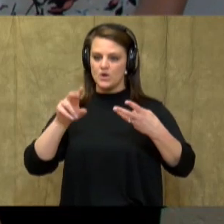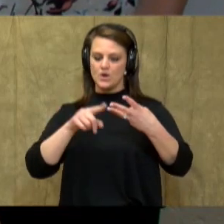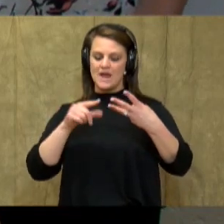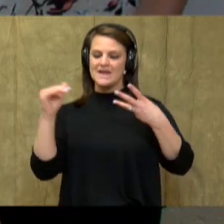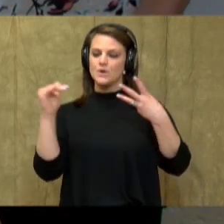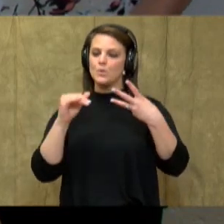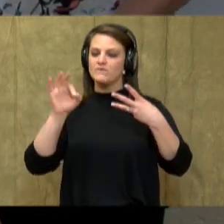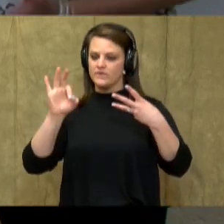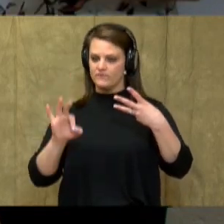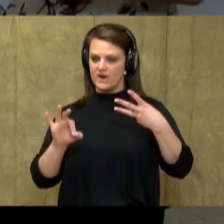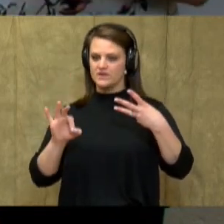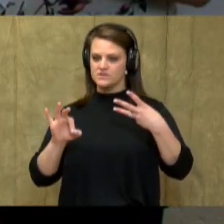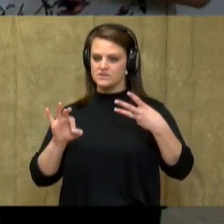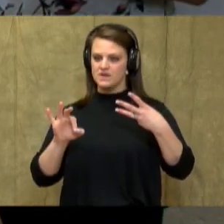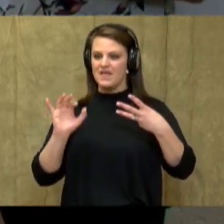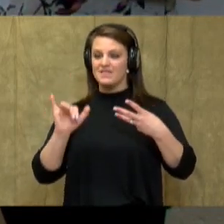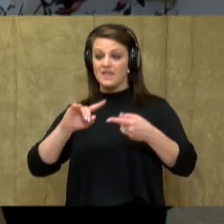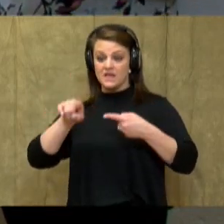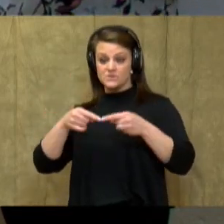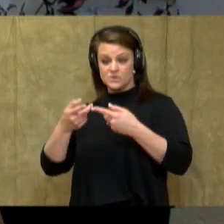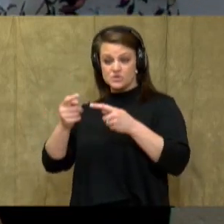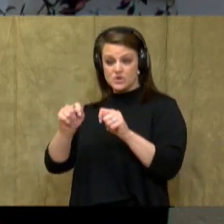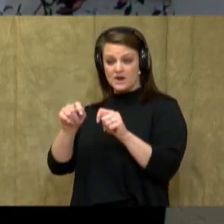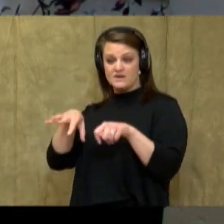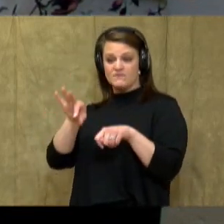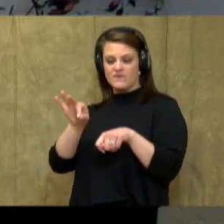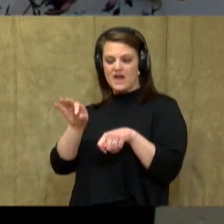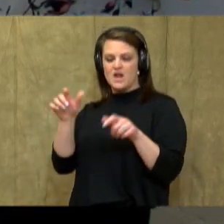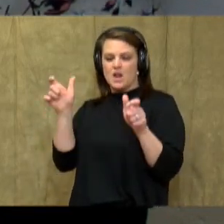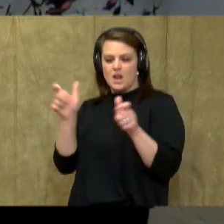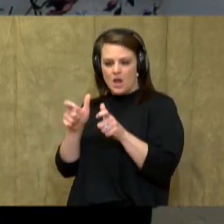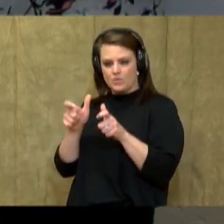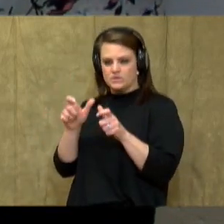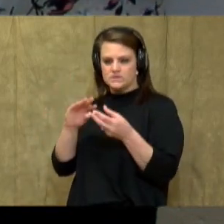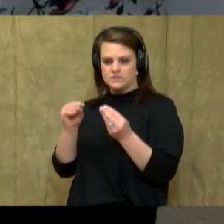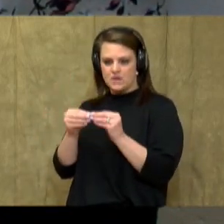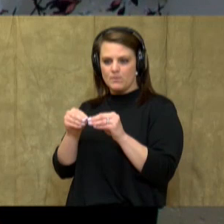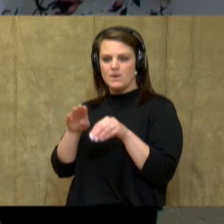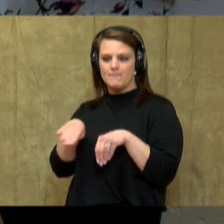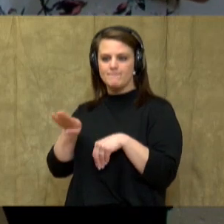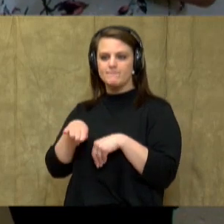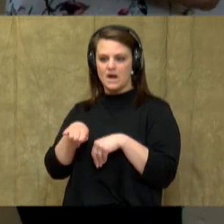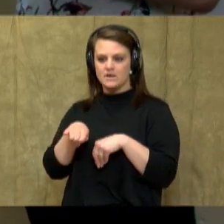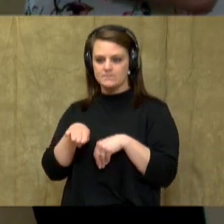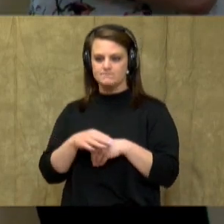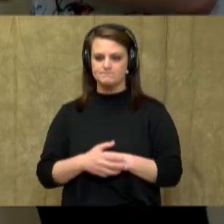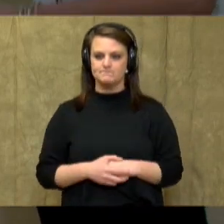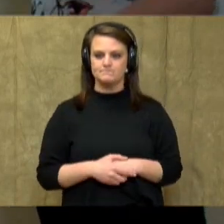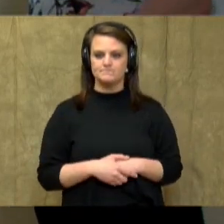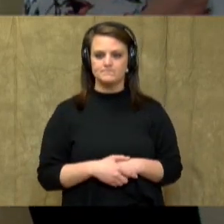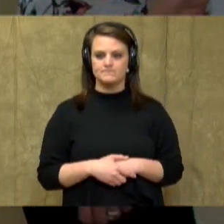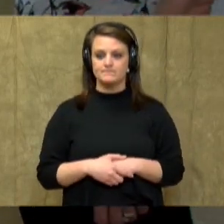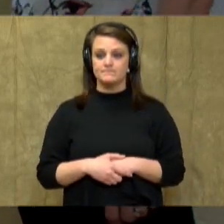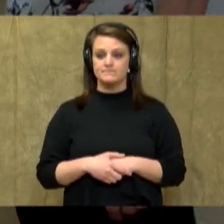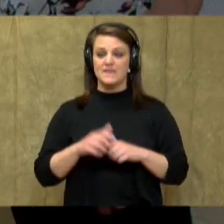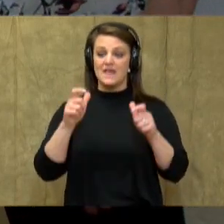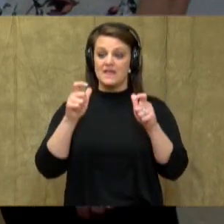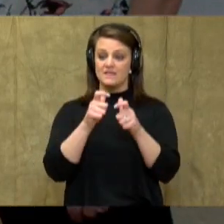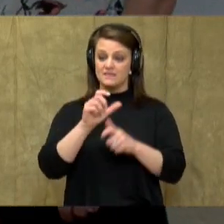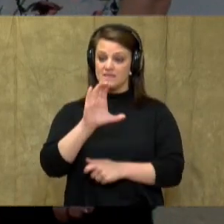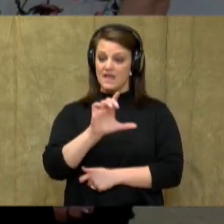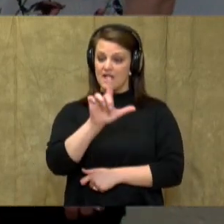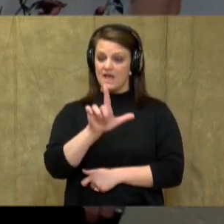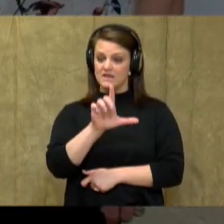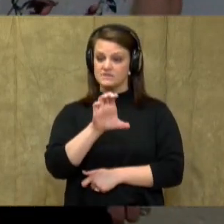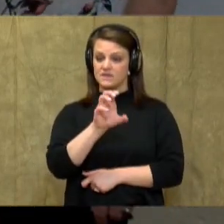you try to find the lowest common multiple and denominator. You find an equivalent fraction for each fraction. Least common